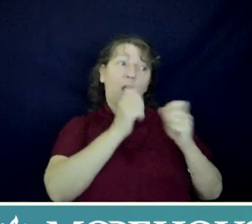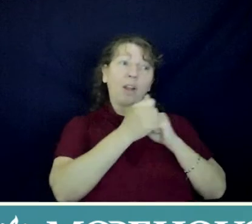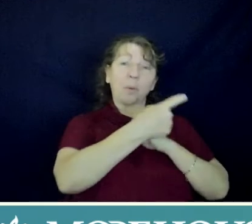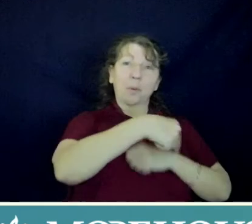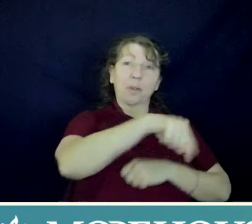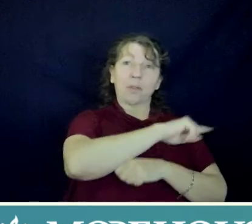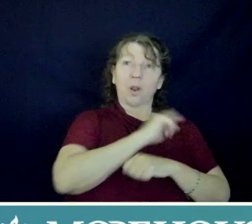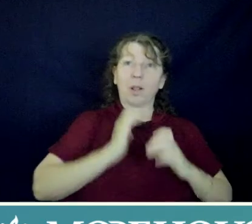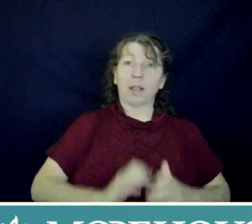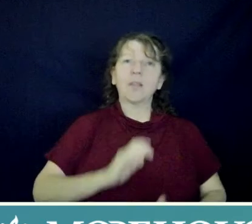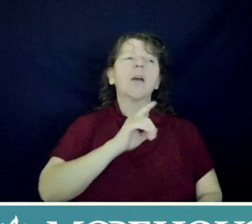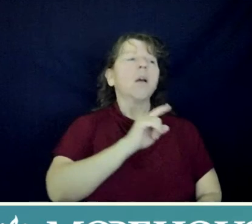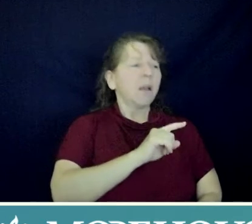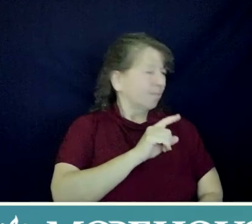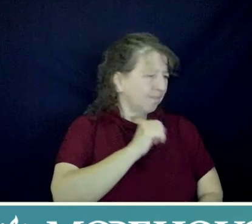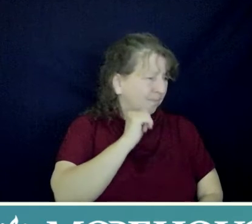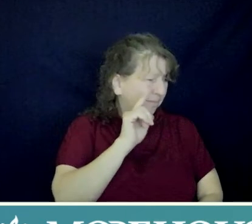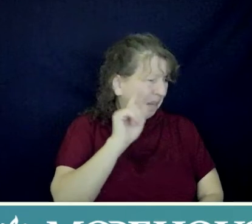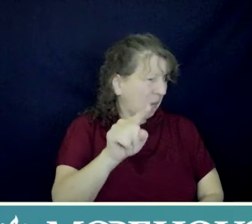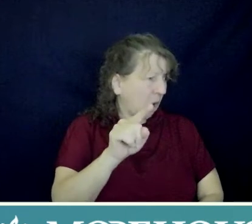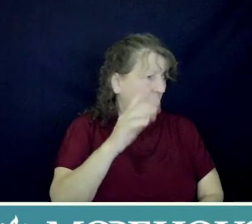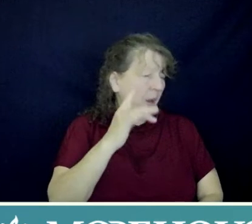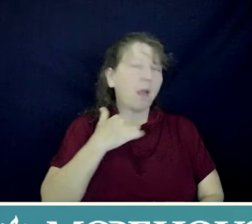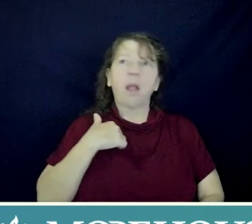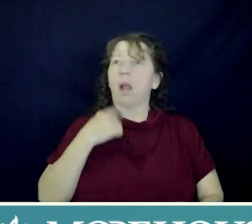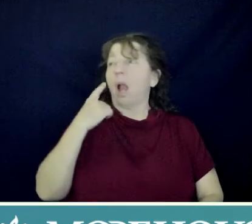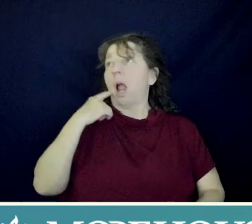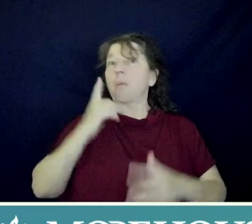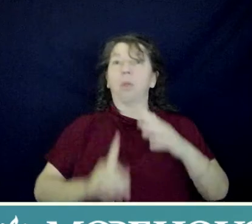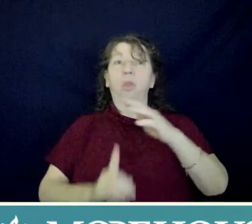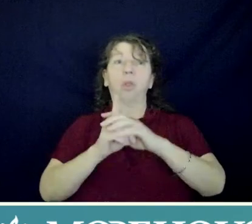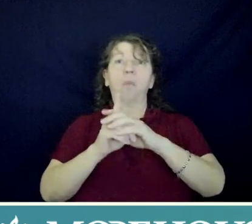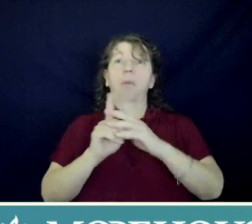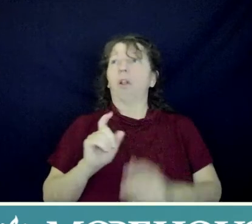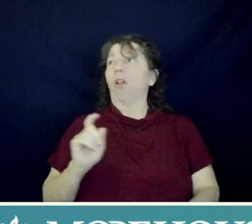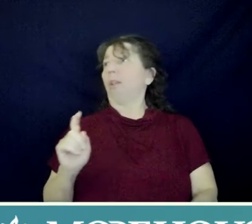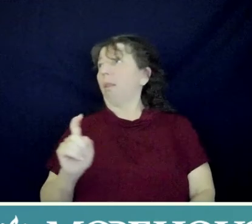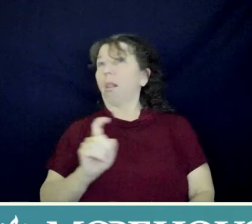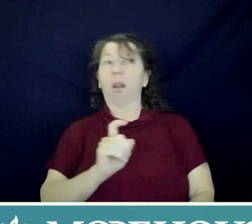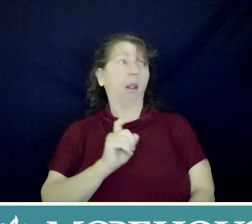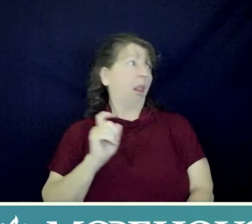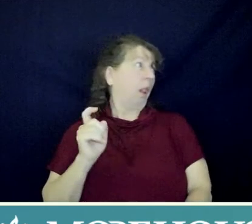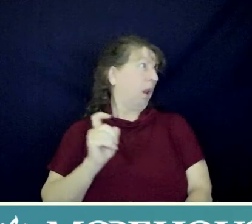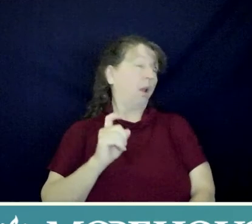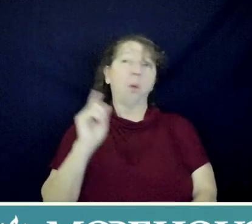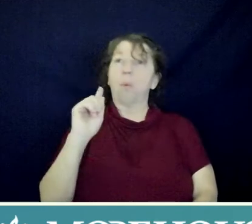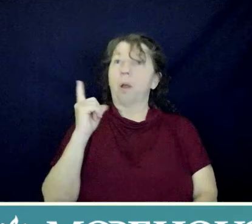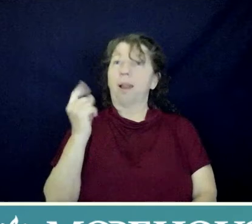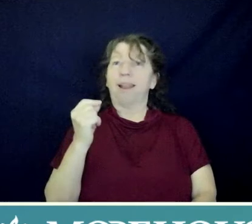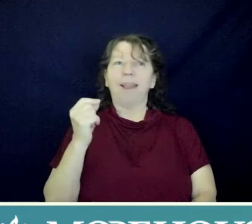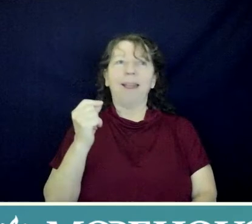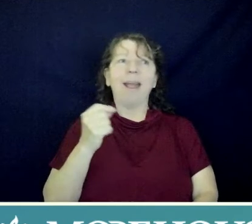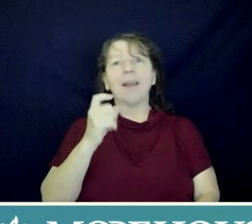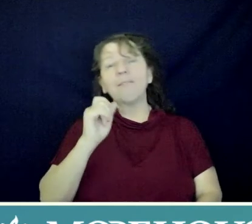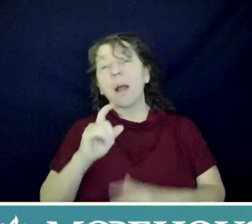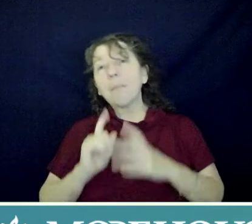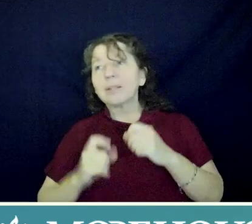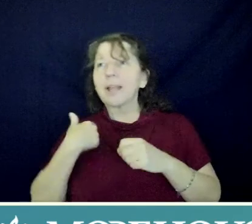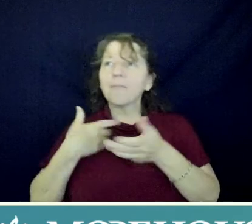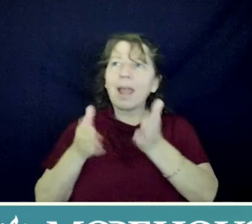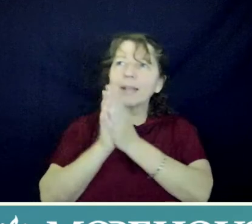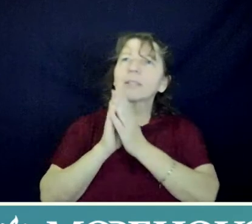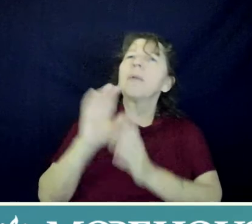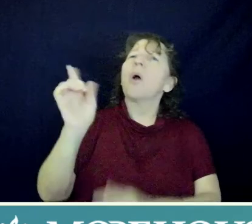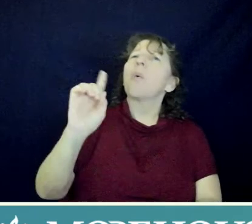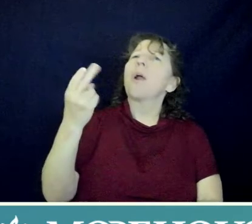hospital because they're afraid of getting lost and then having to ask a random person about where's the HIV treatment clinic, just